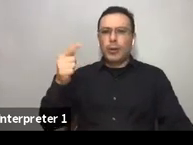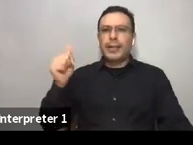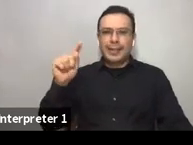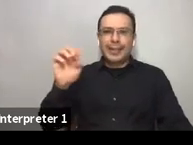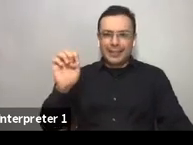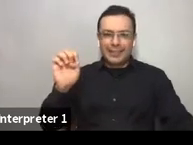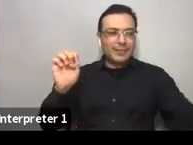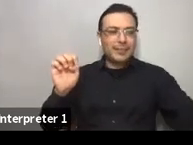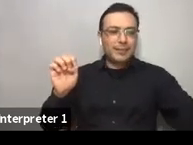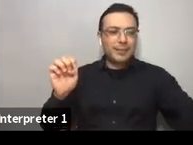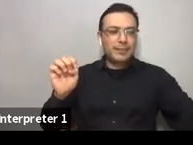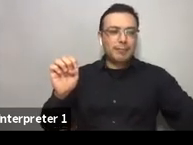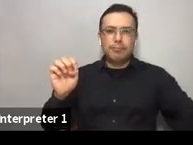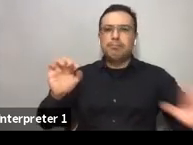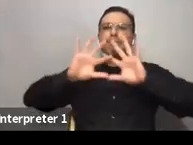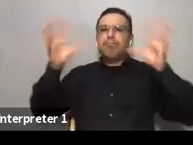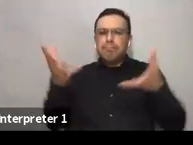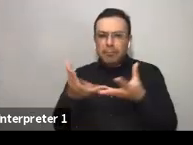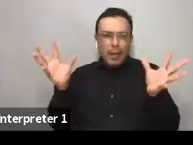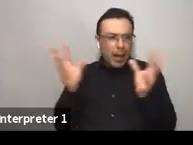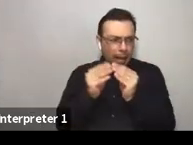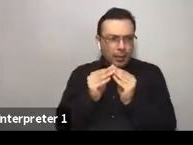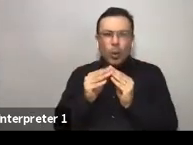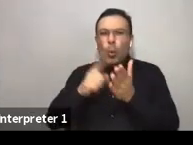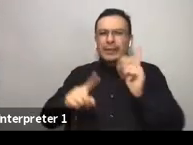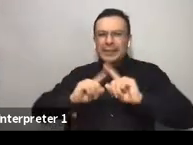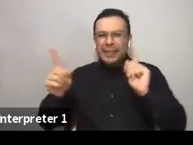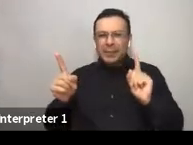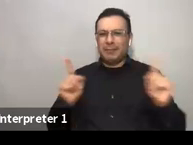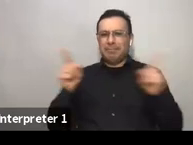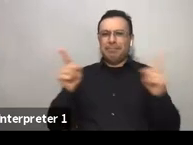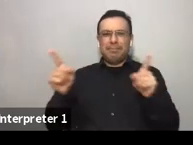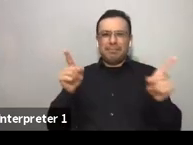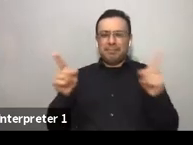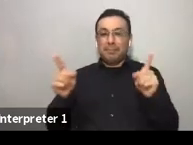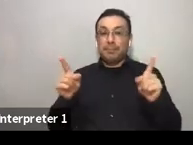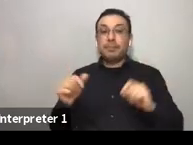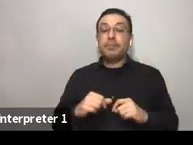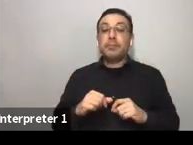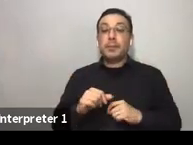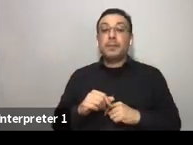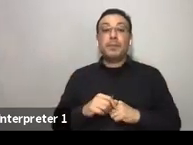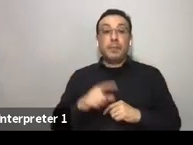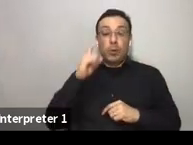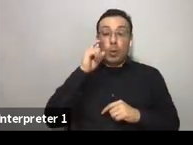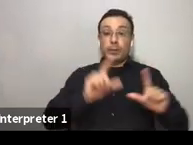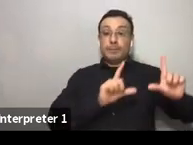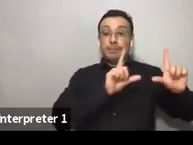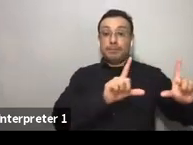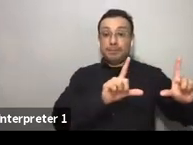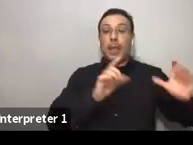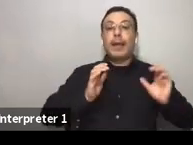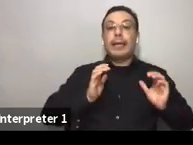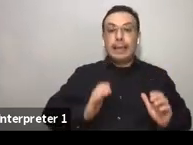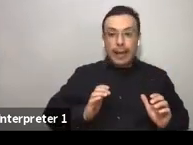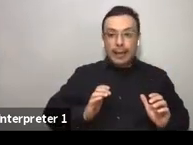between client level and aggregate level data. So on the left here, you see client level data. This is